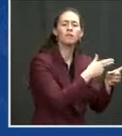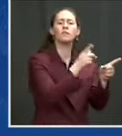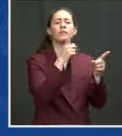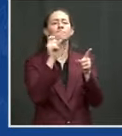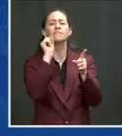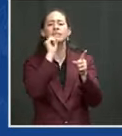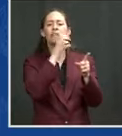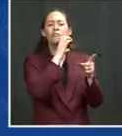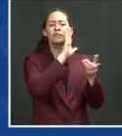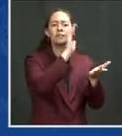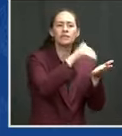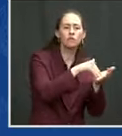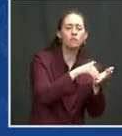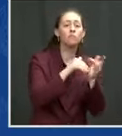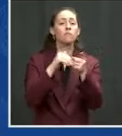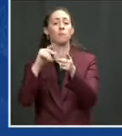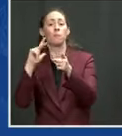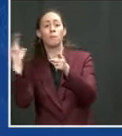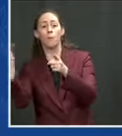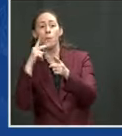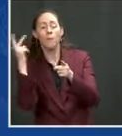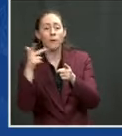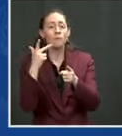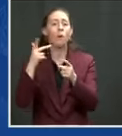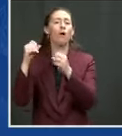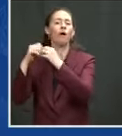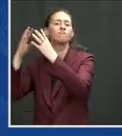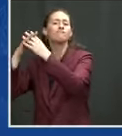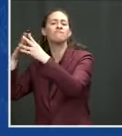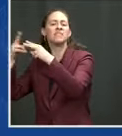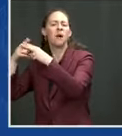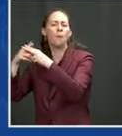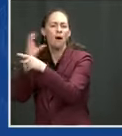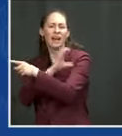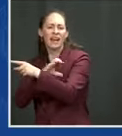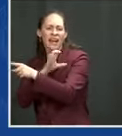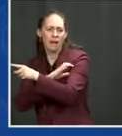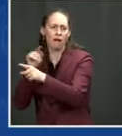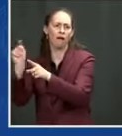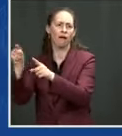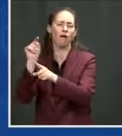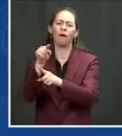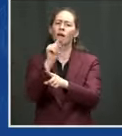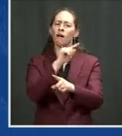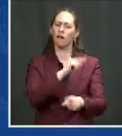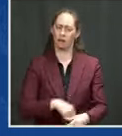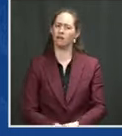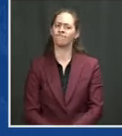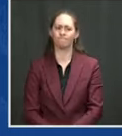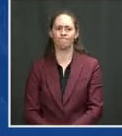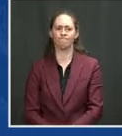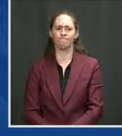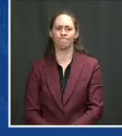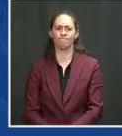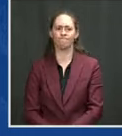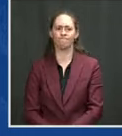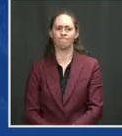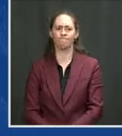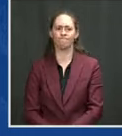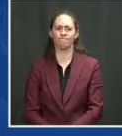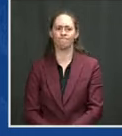players to do pop-up clinics. And it's very interesting. When you have the muscle of a big hospital system that can be a big system